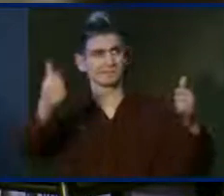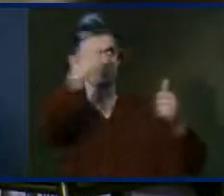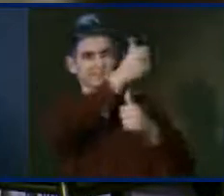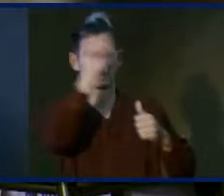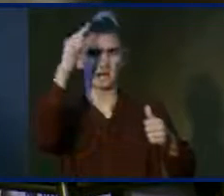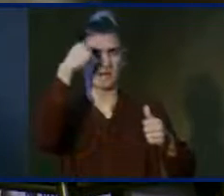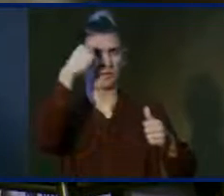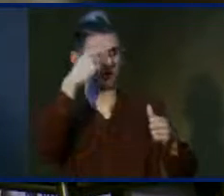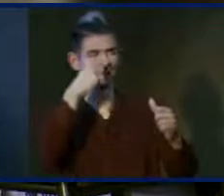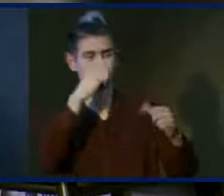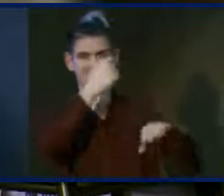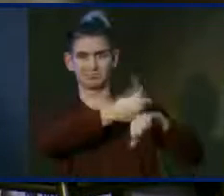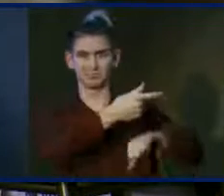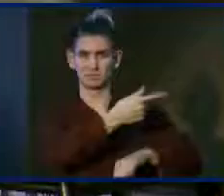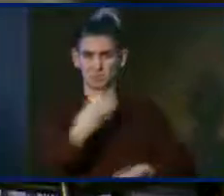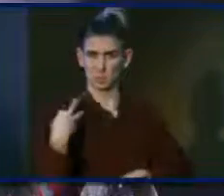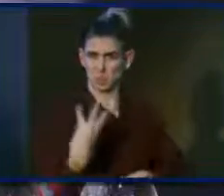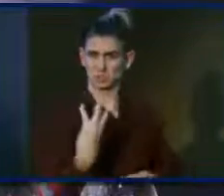being